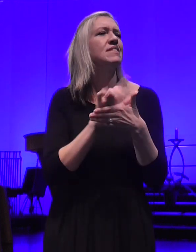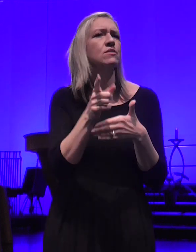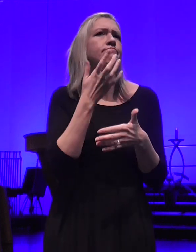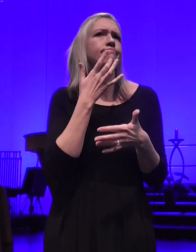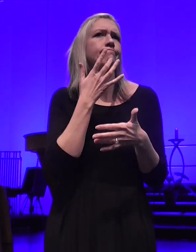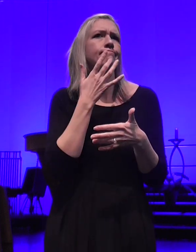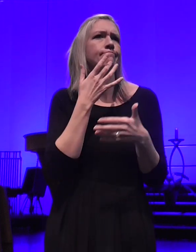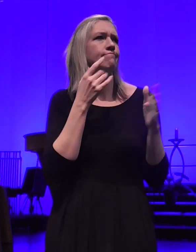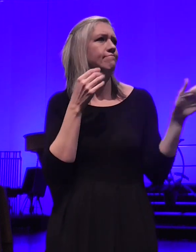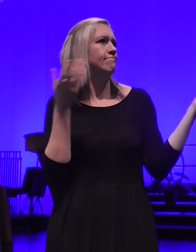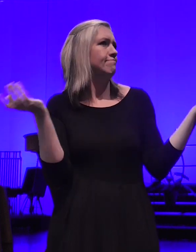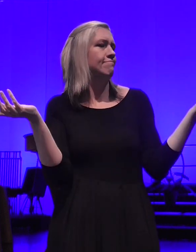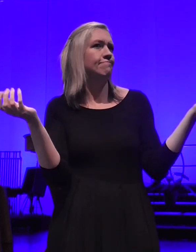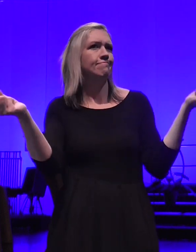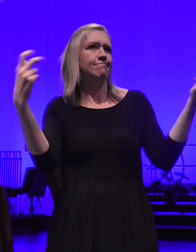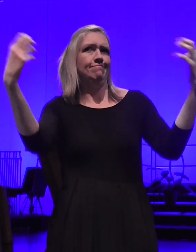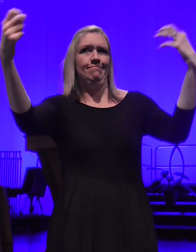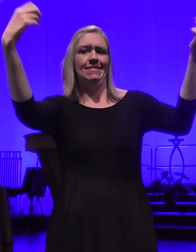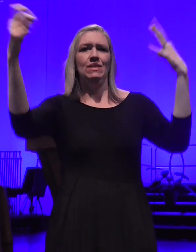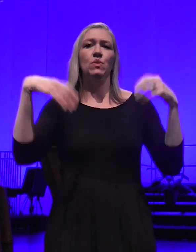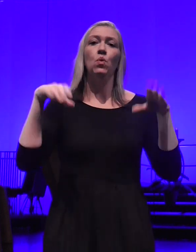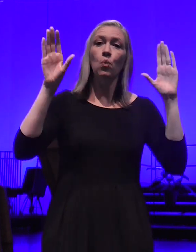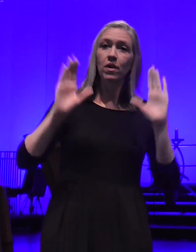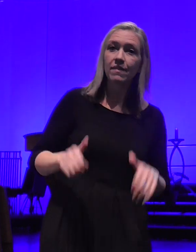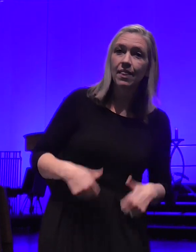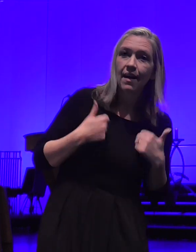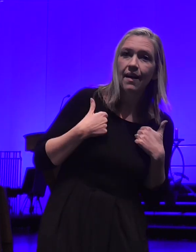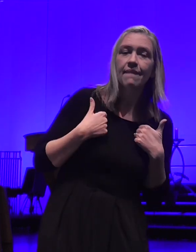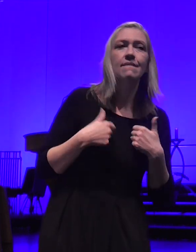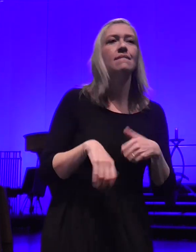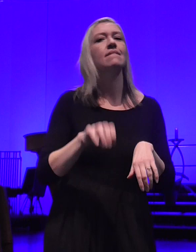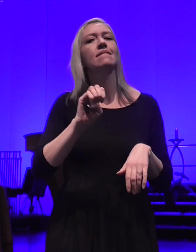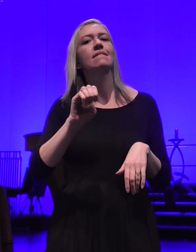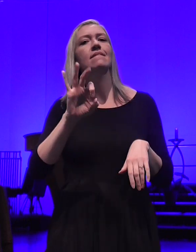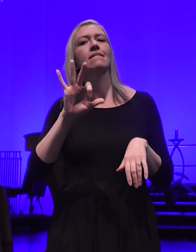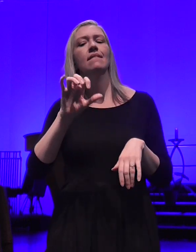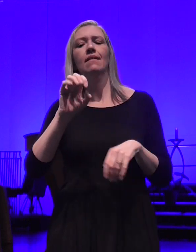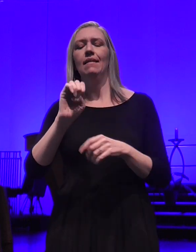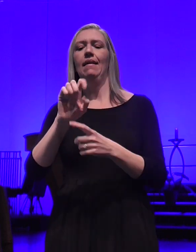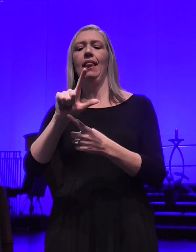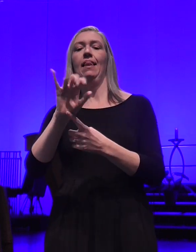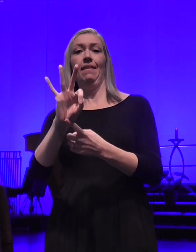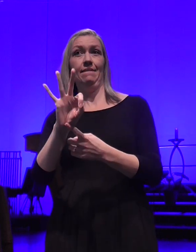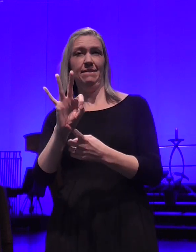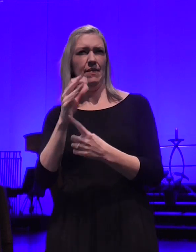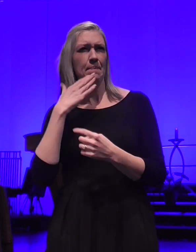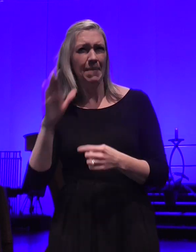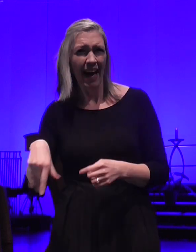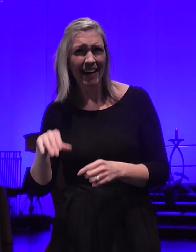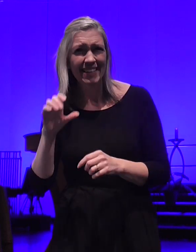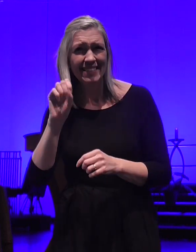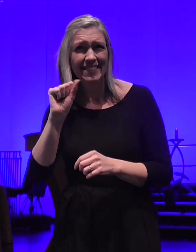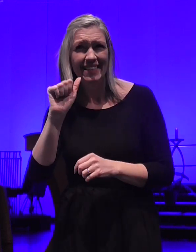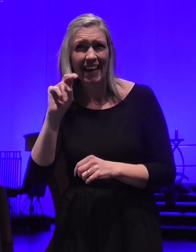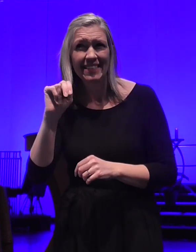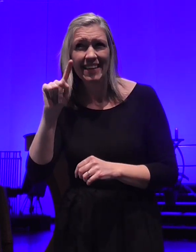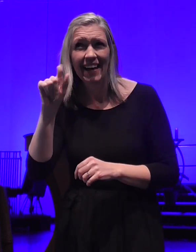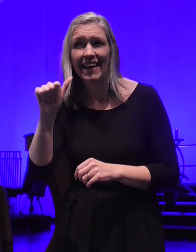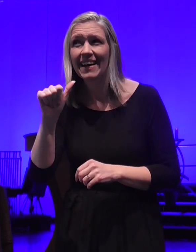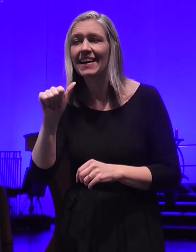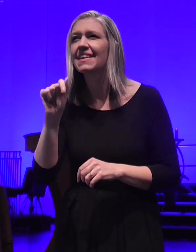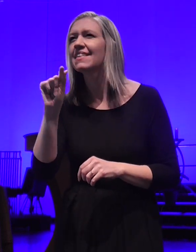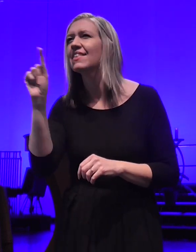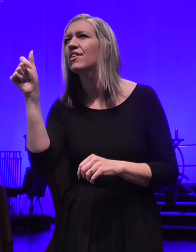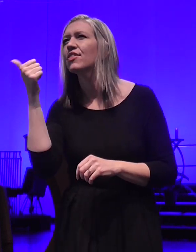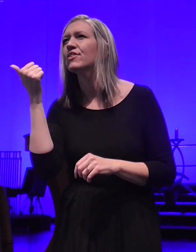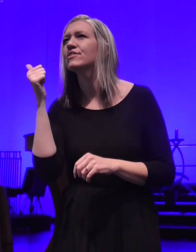Anybody? It's a Wonderful Life, Elf. Did I hear Bad Santa? What else is out